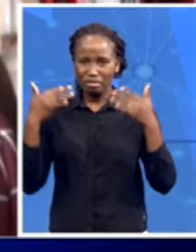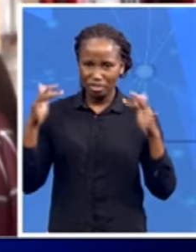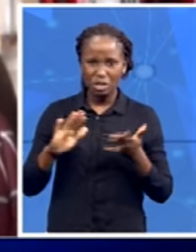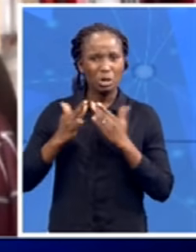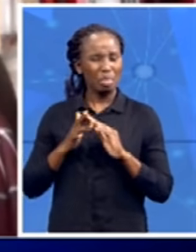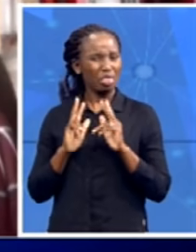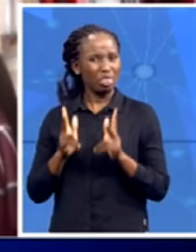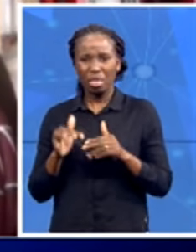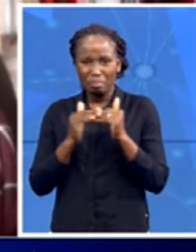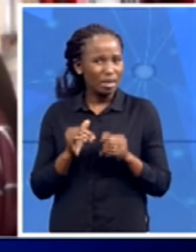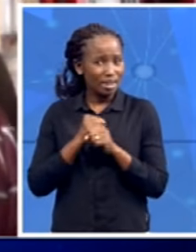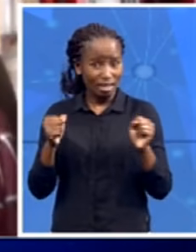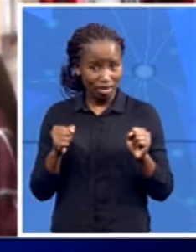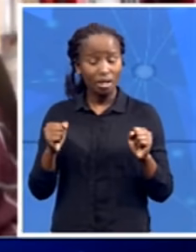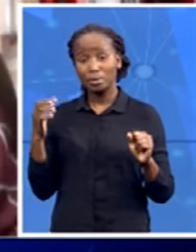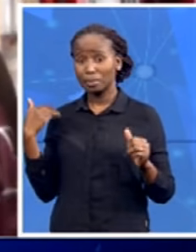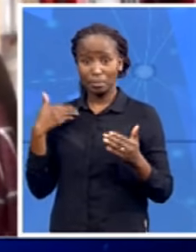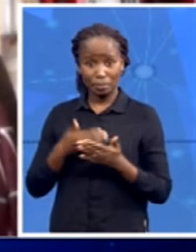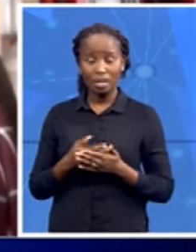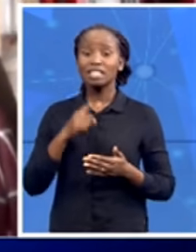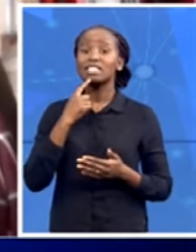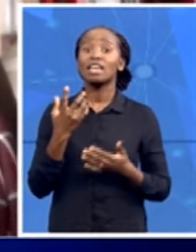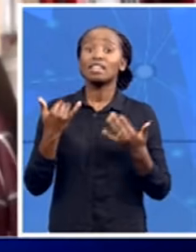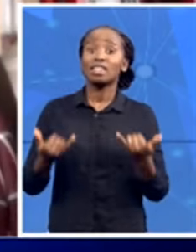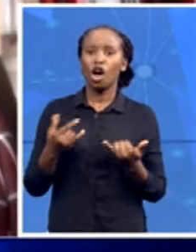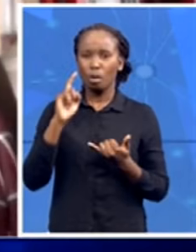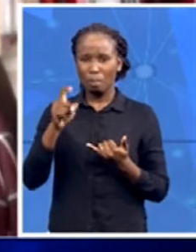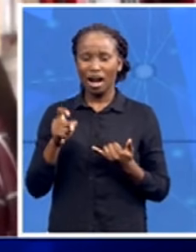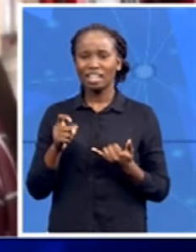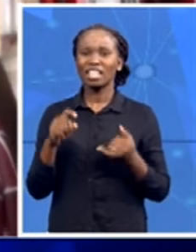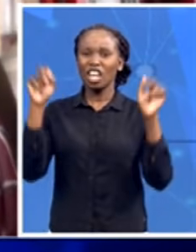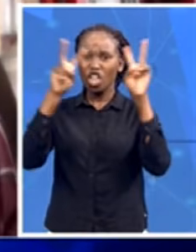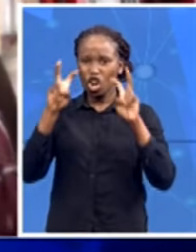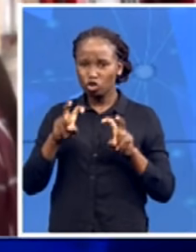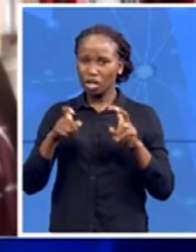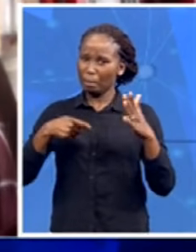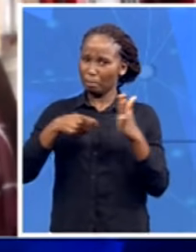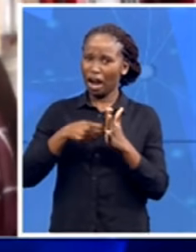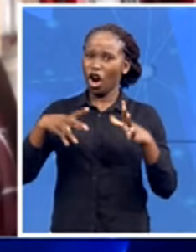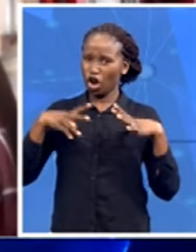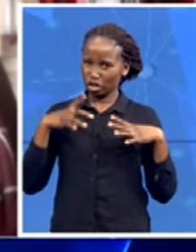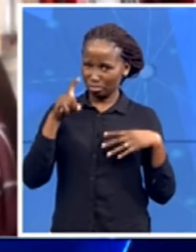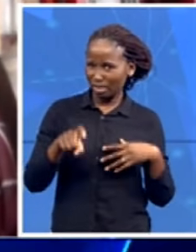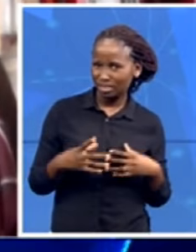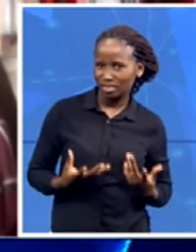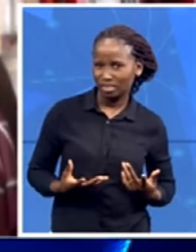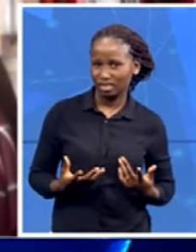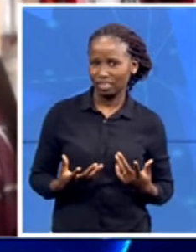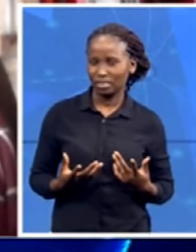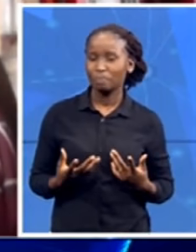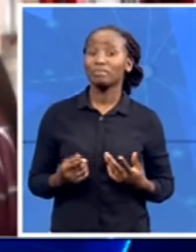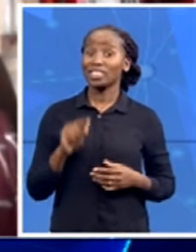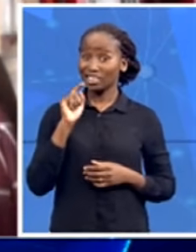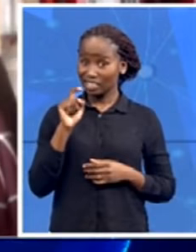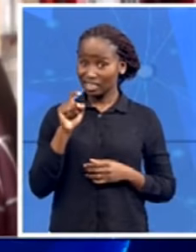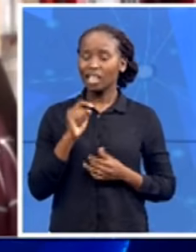must buy electricity in advance. And those are the policies that have made the people